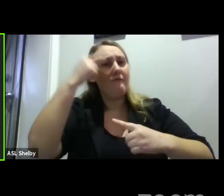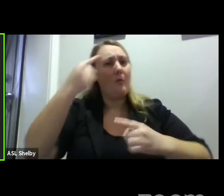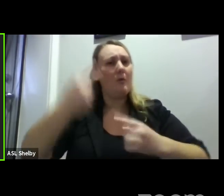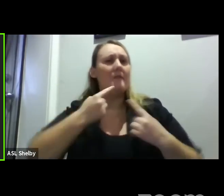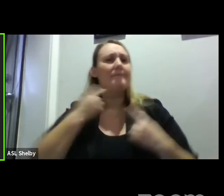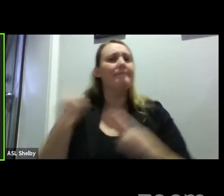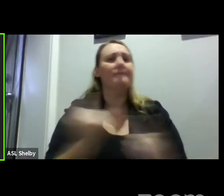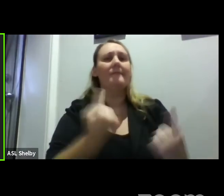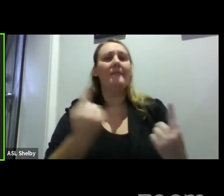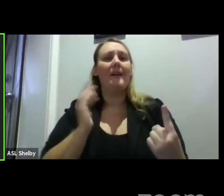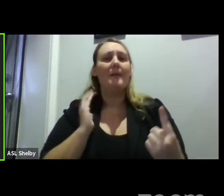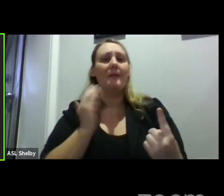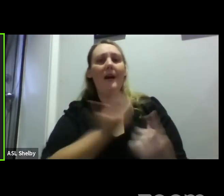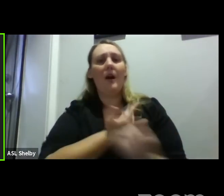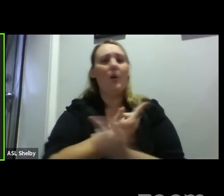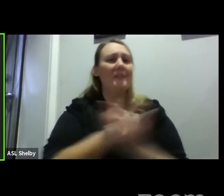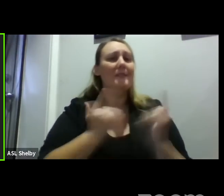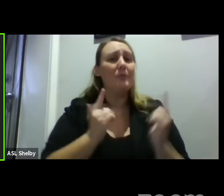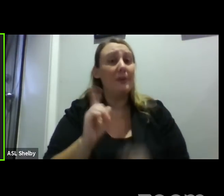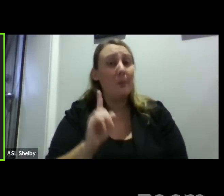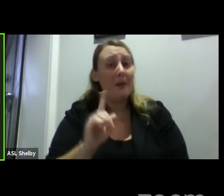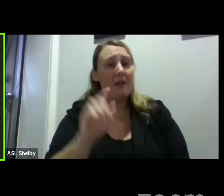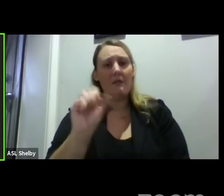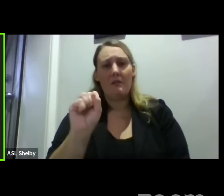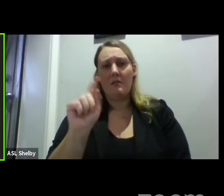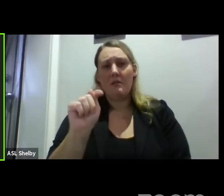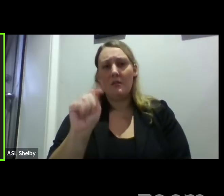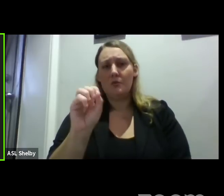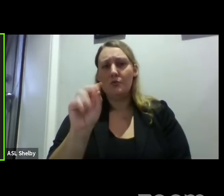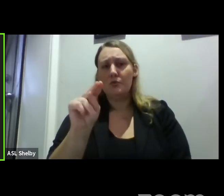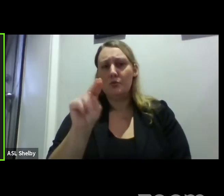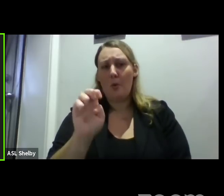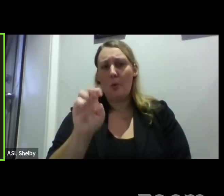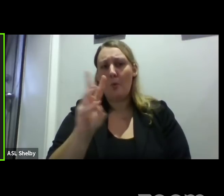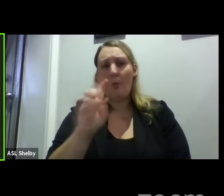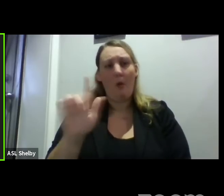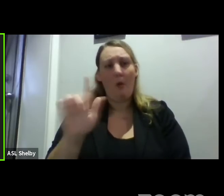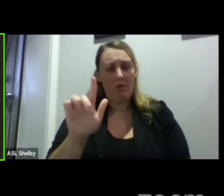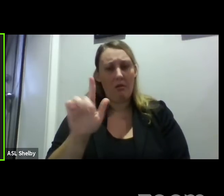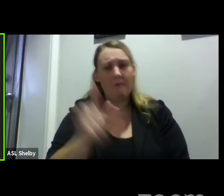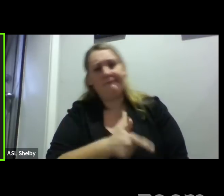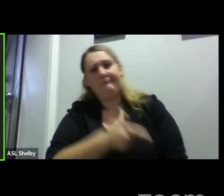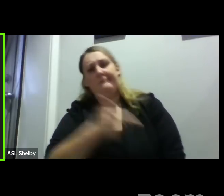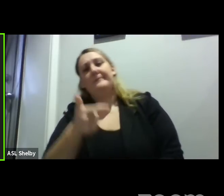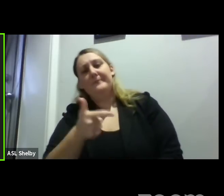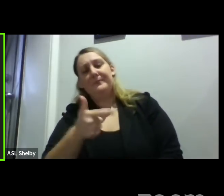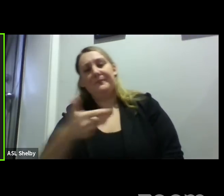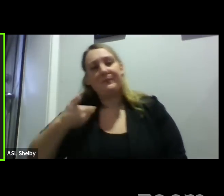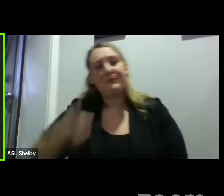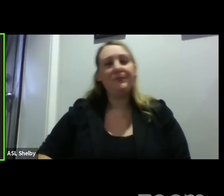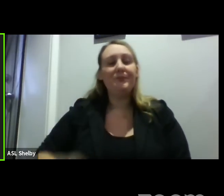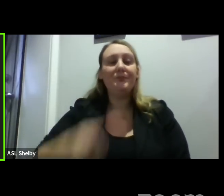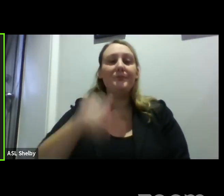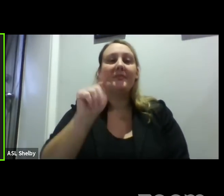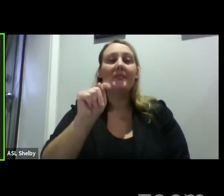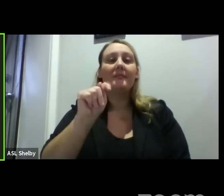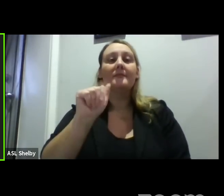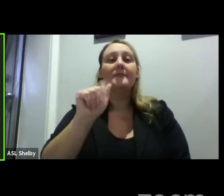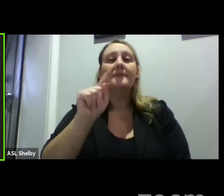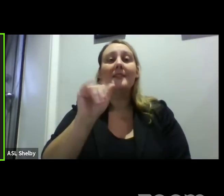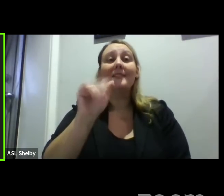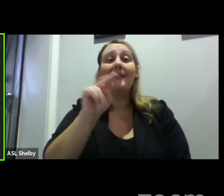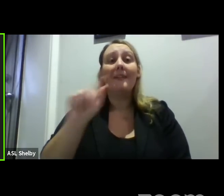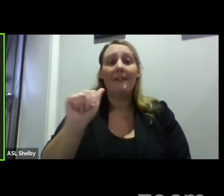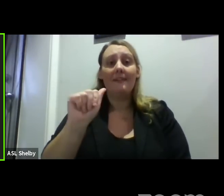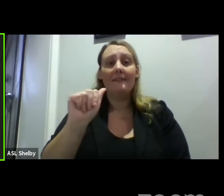speaker, Tatiana. Hi, everyone. So I am Tatiana Furman. I go by Ms. Furman. I am co-founder of Black